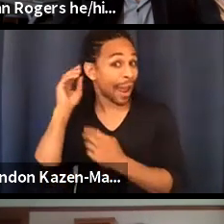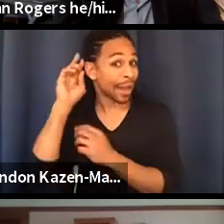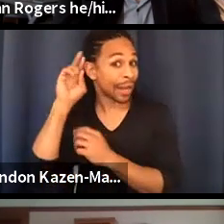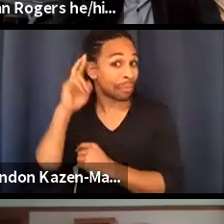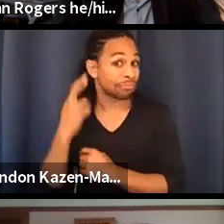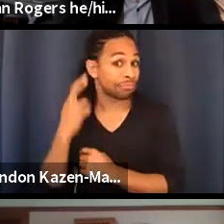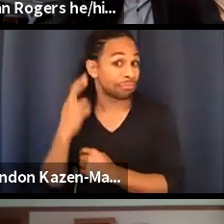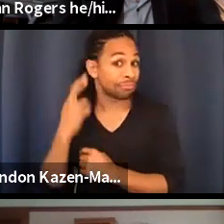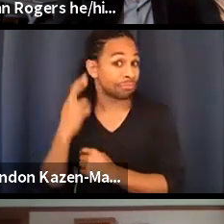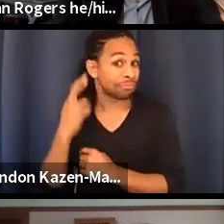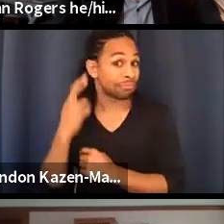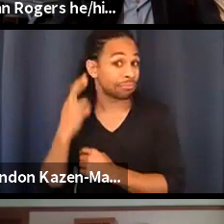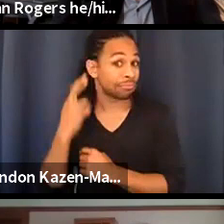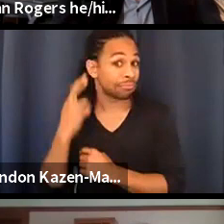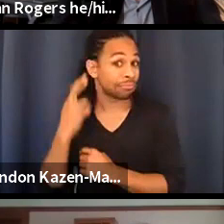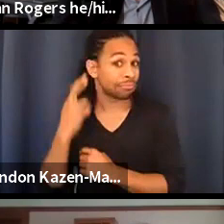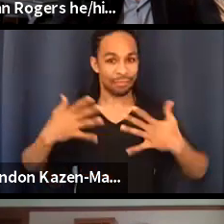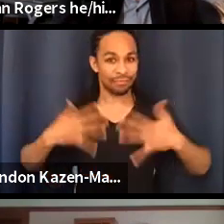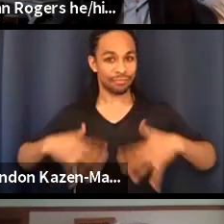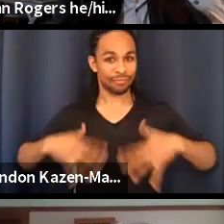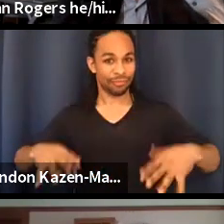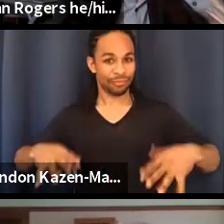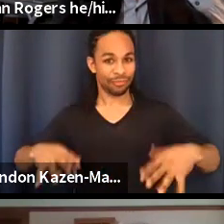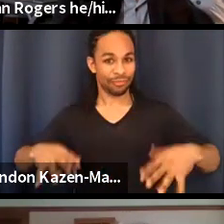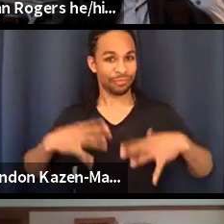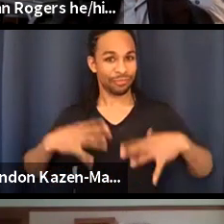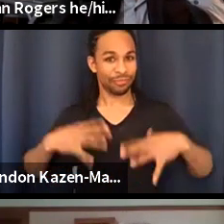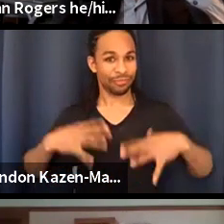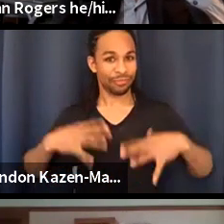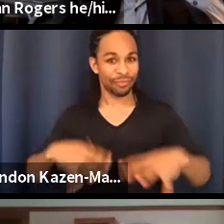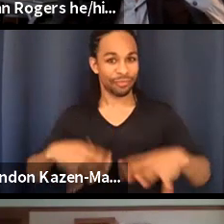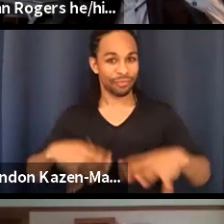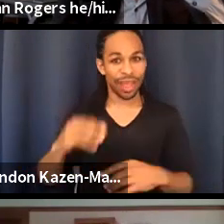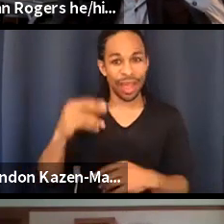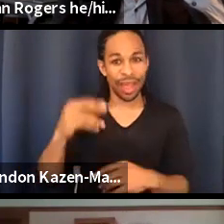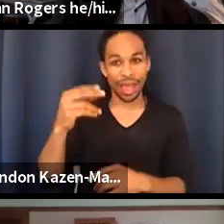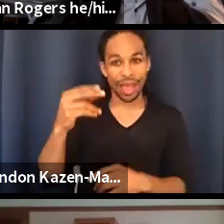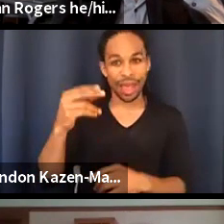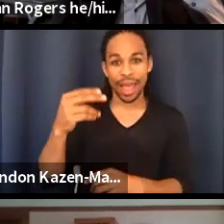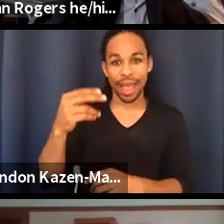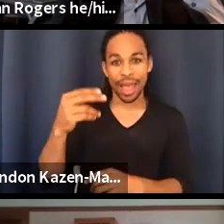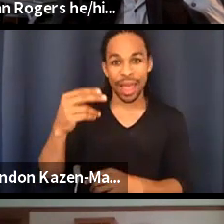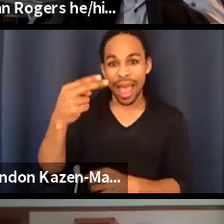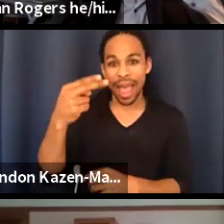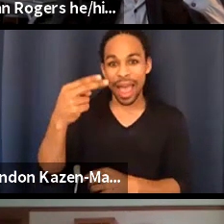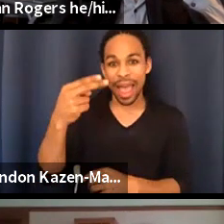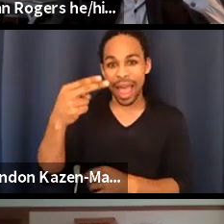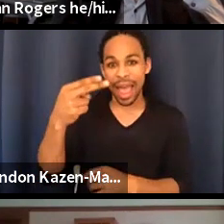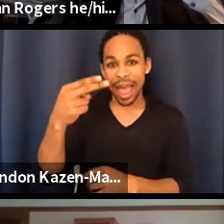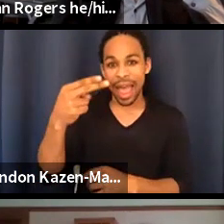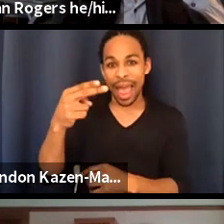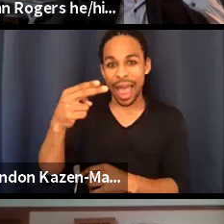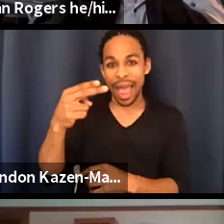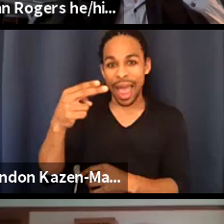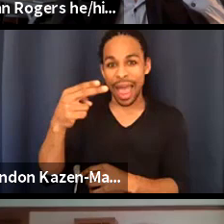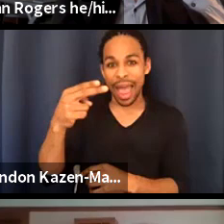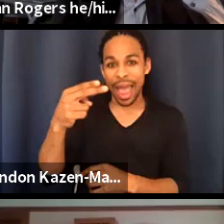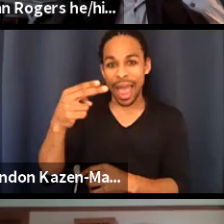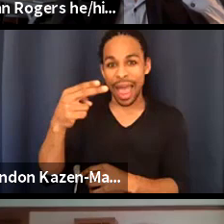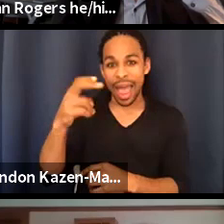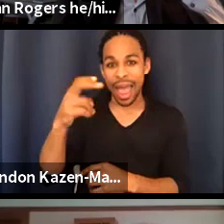on. I'm greeting you from my temporary living room